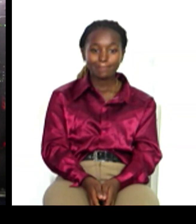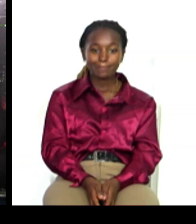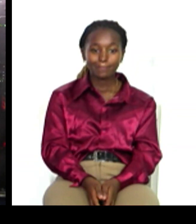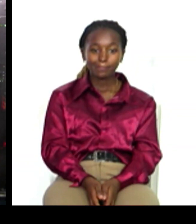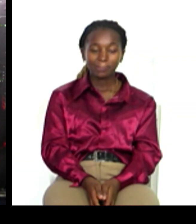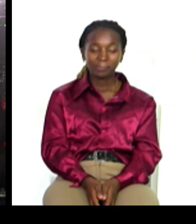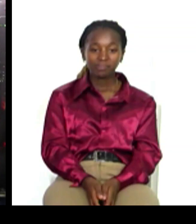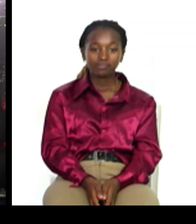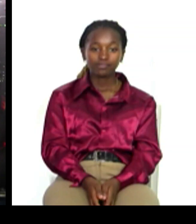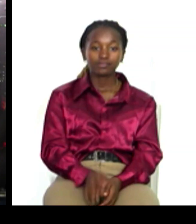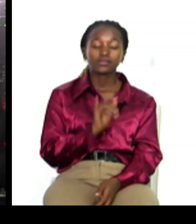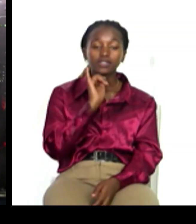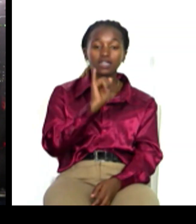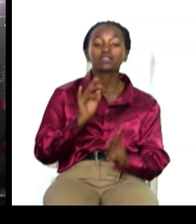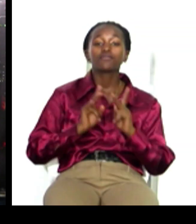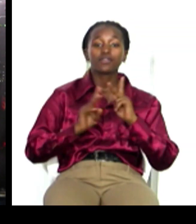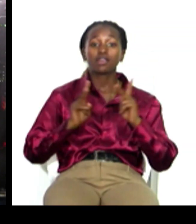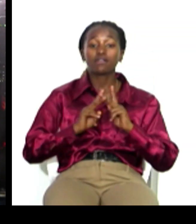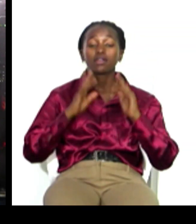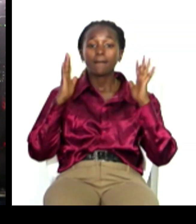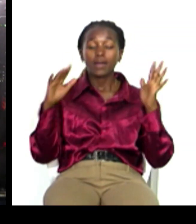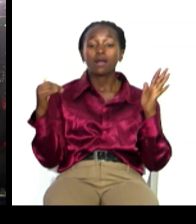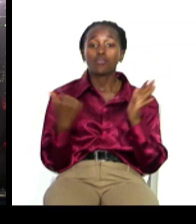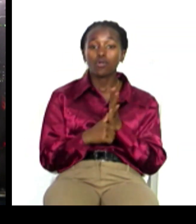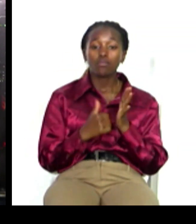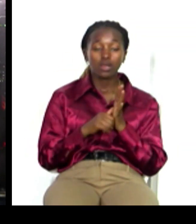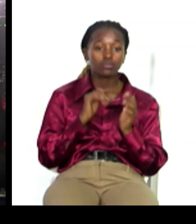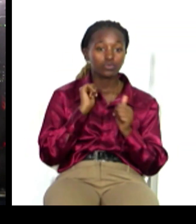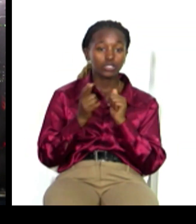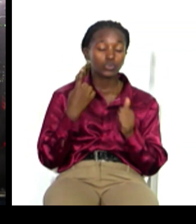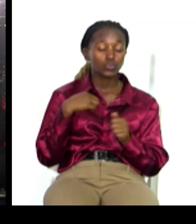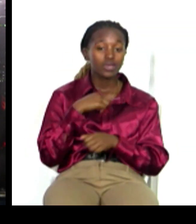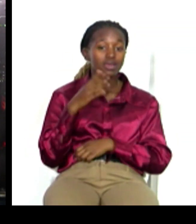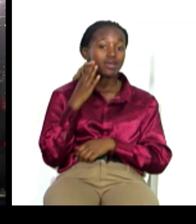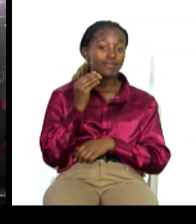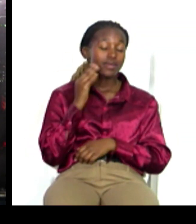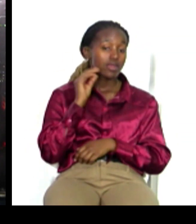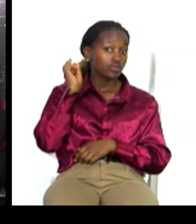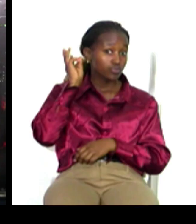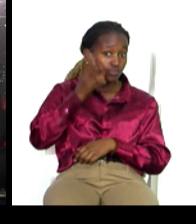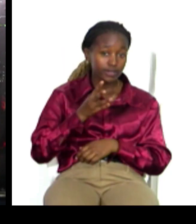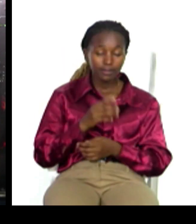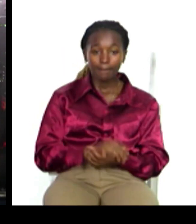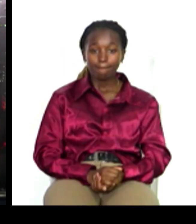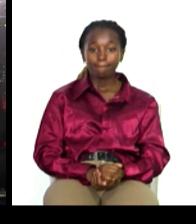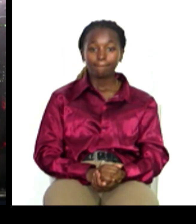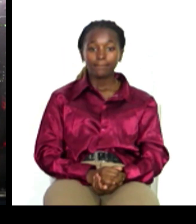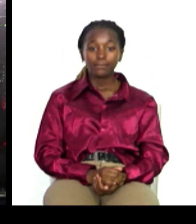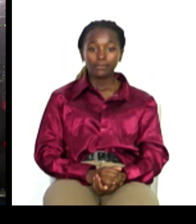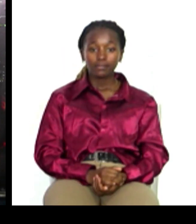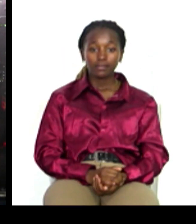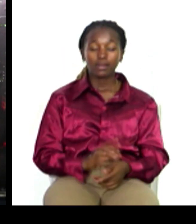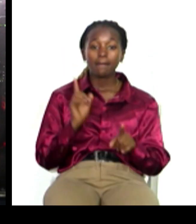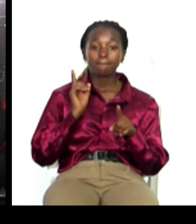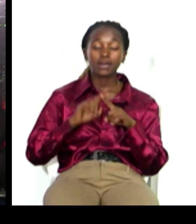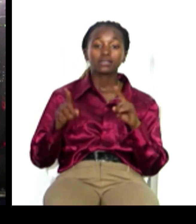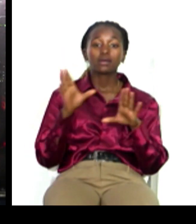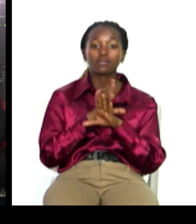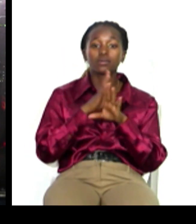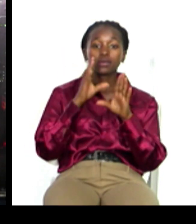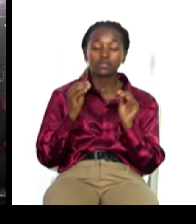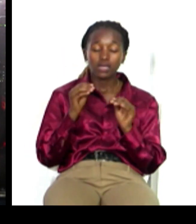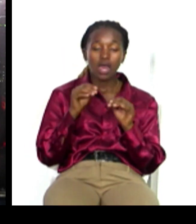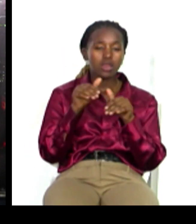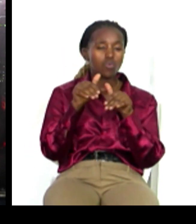That is what every Kenyans are worried about. What is really going to happen right now. But the president is